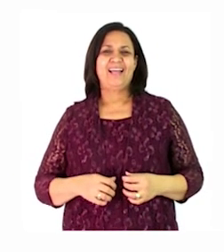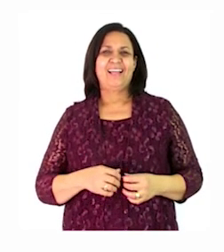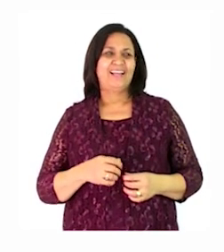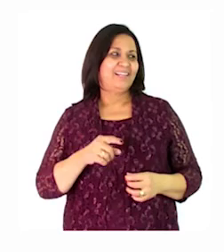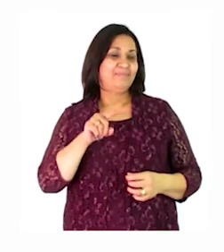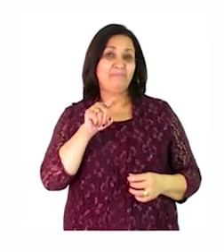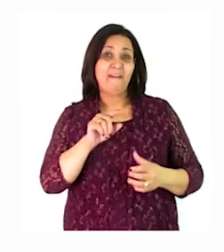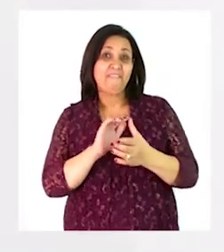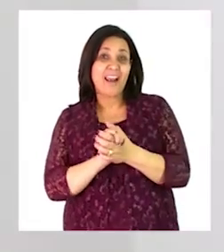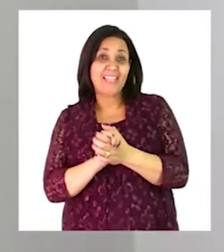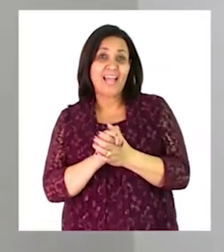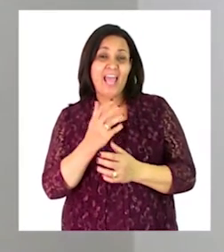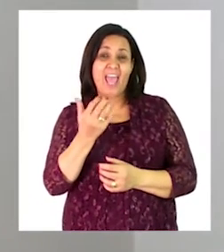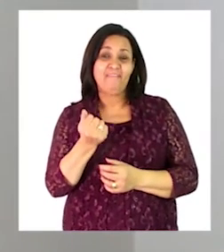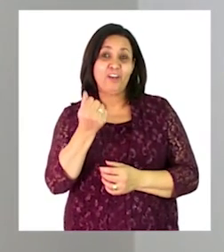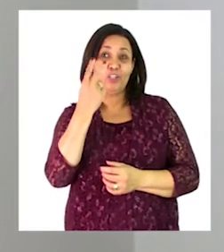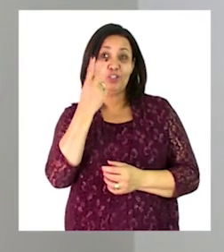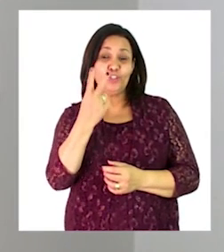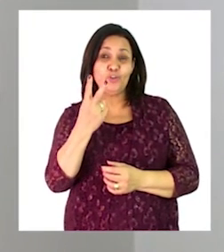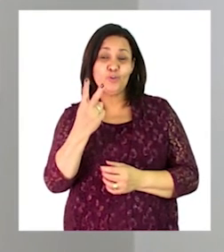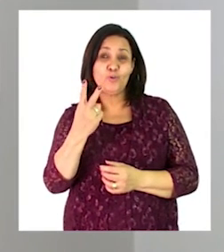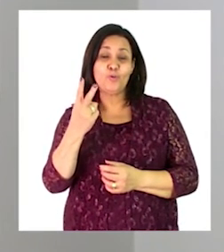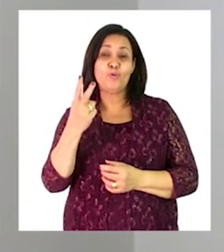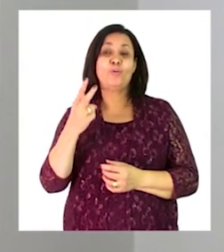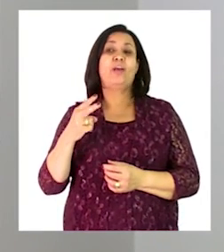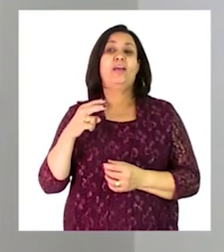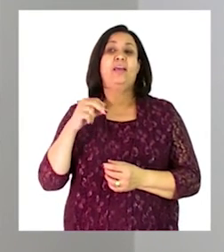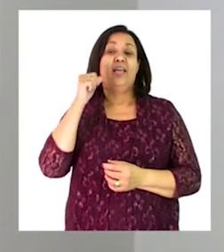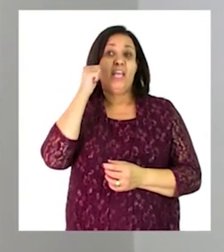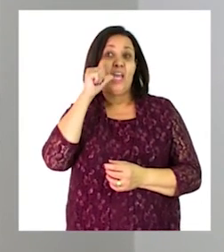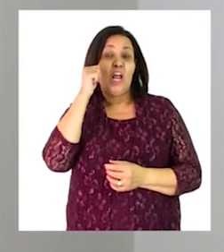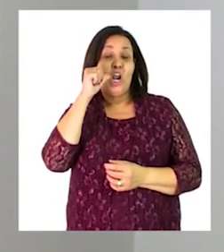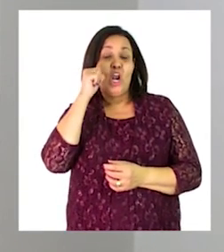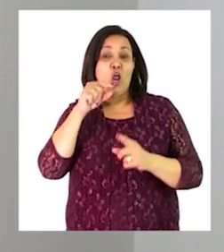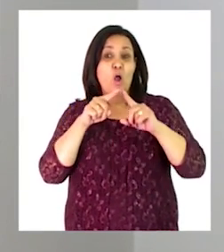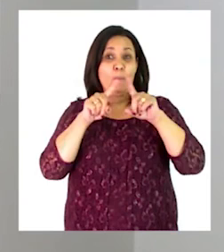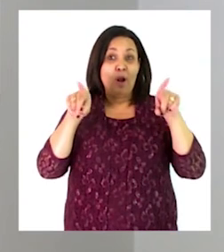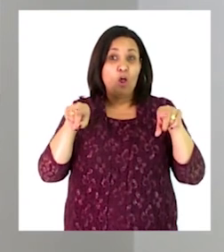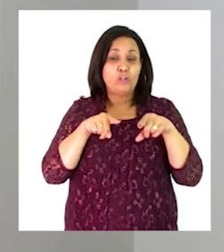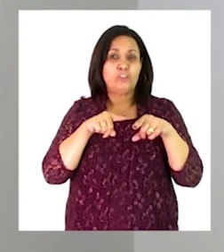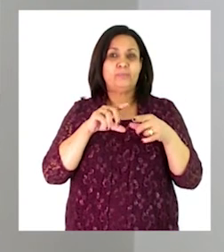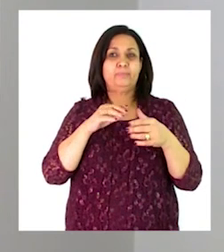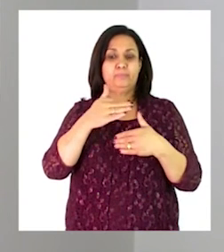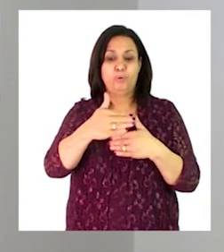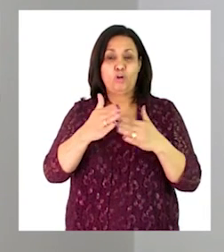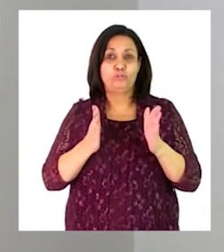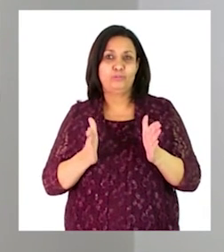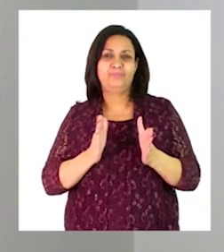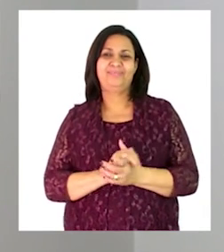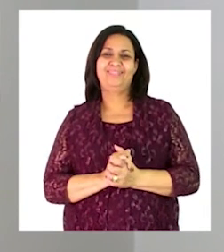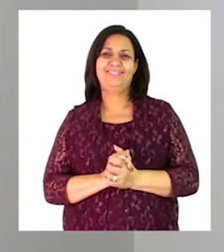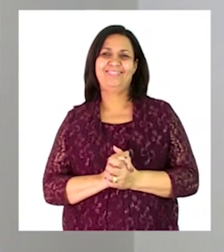blocks in front of her. I would like her to pick up the big block and show it